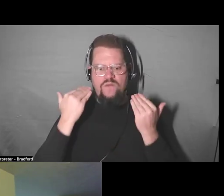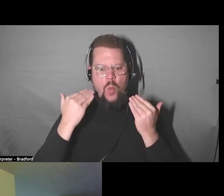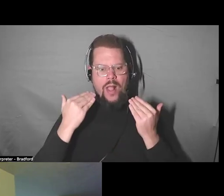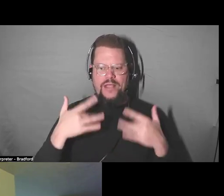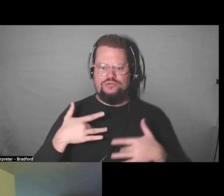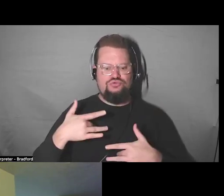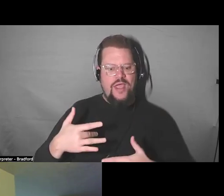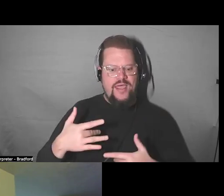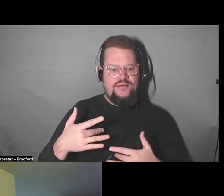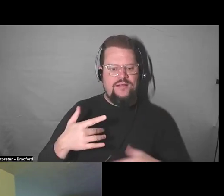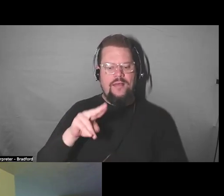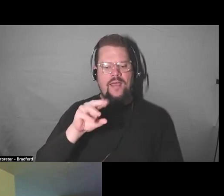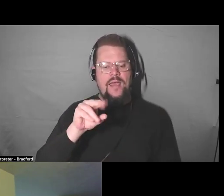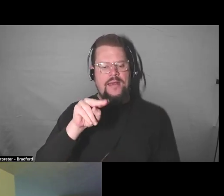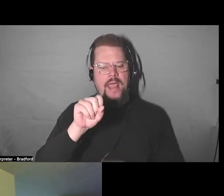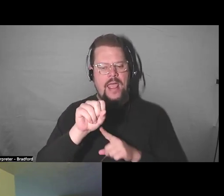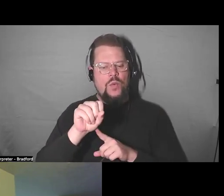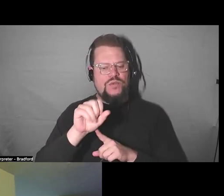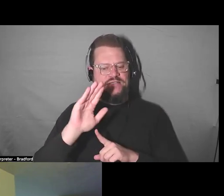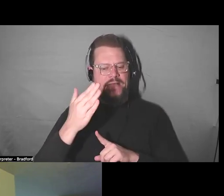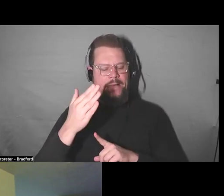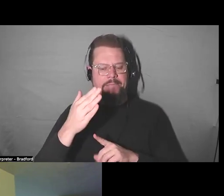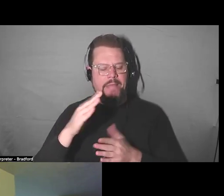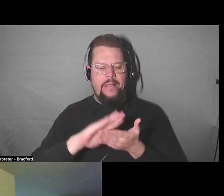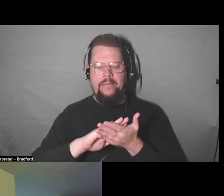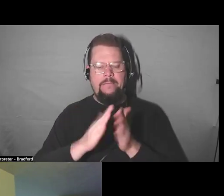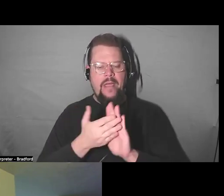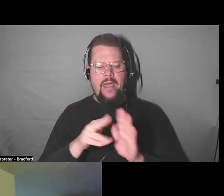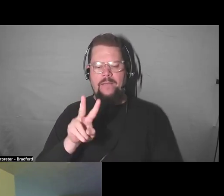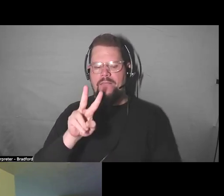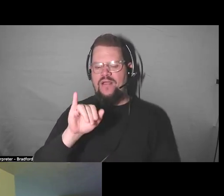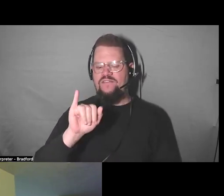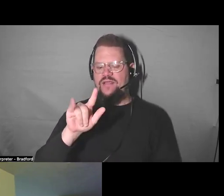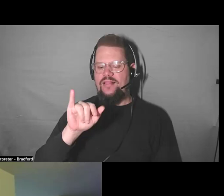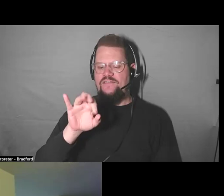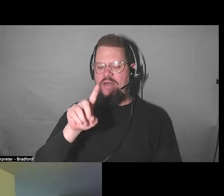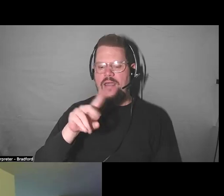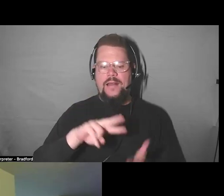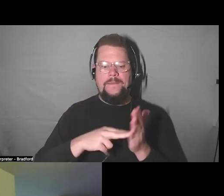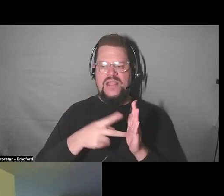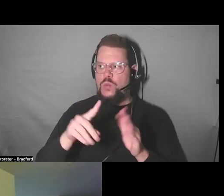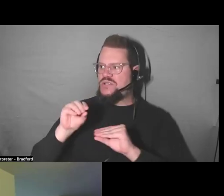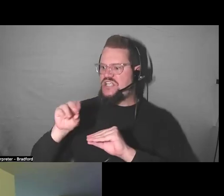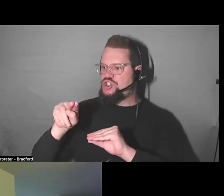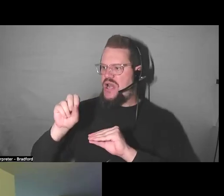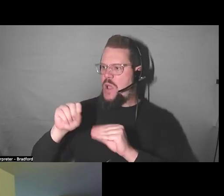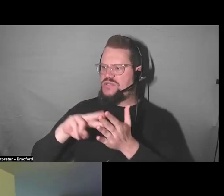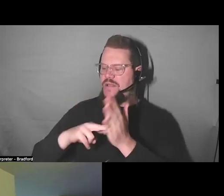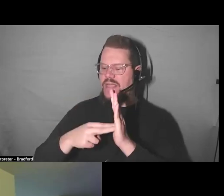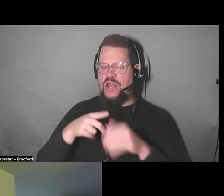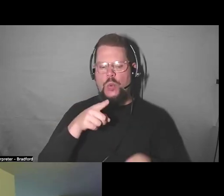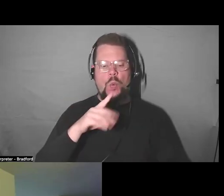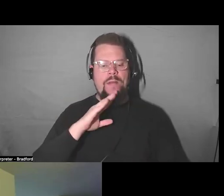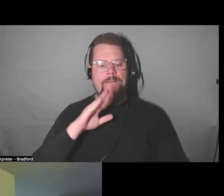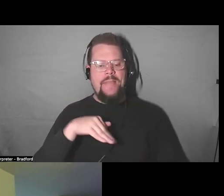like nouns have become vilified. Like if you're teaching nouns, you are a bad clinician